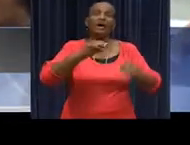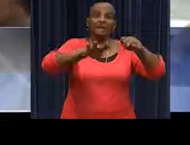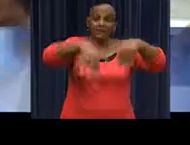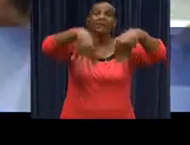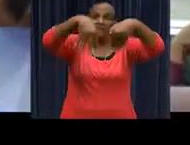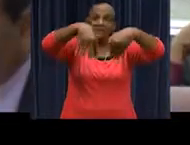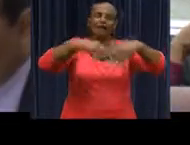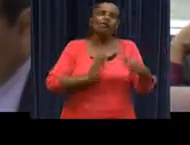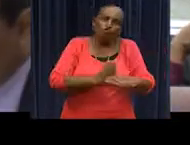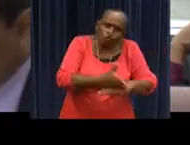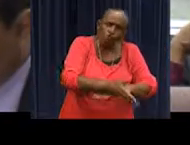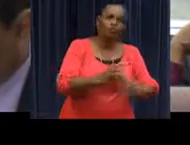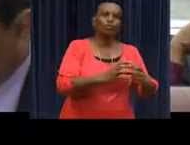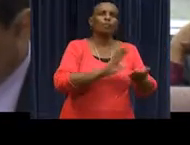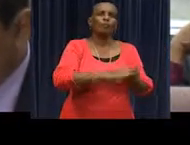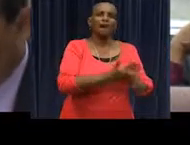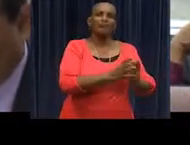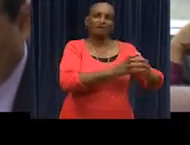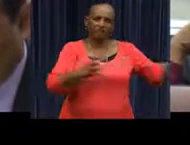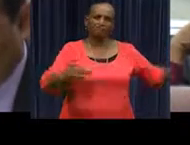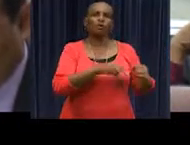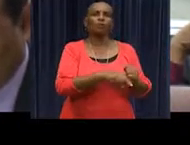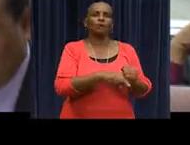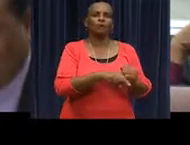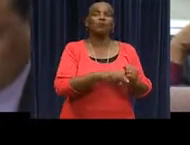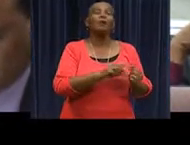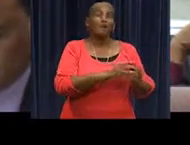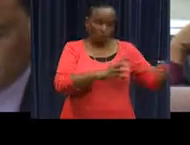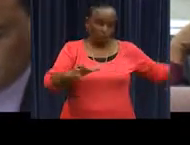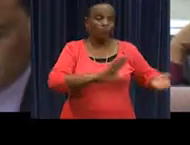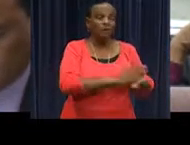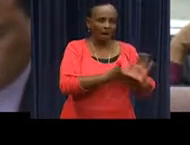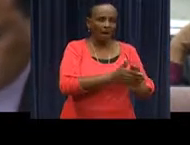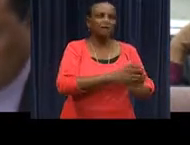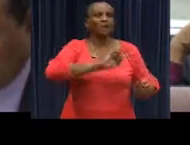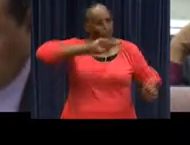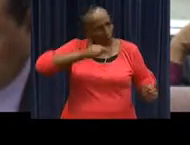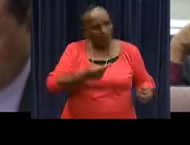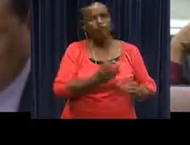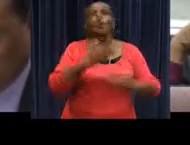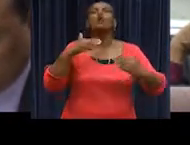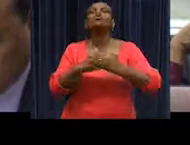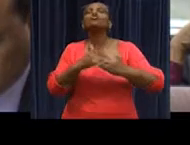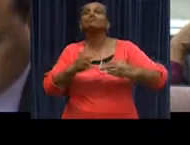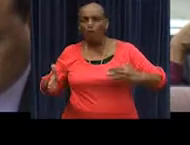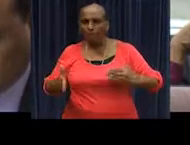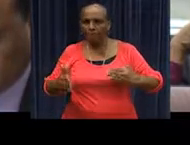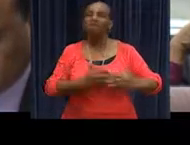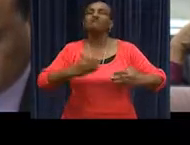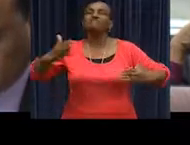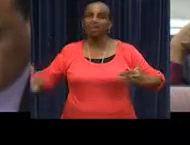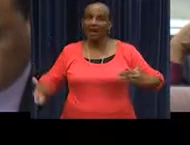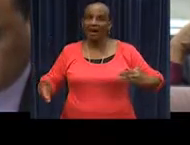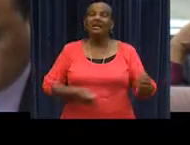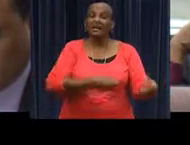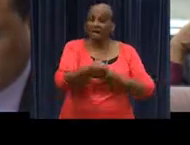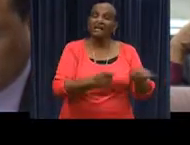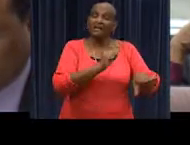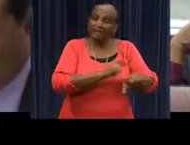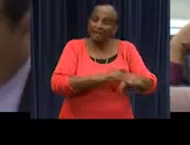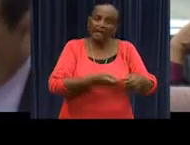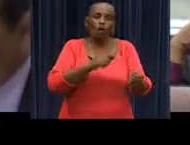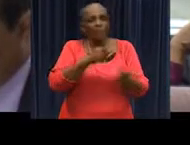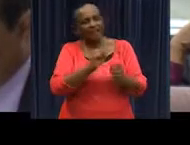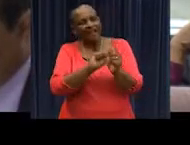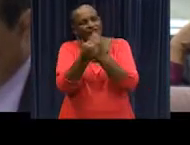increase land taxes. Silvana Afonsoa expressed the opinion of the NDP. The budget debate has again been postponed to